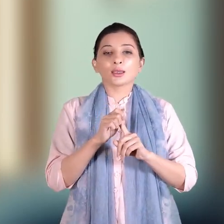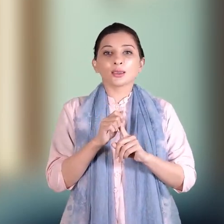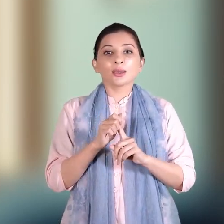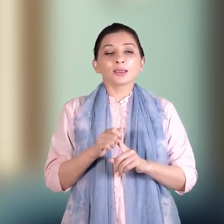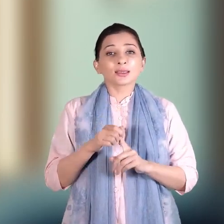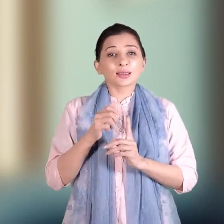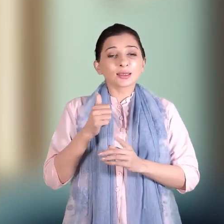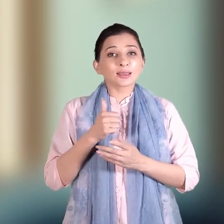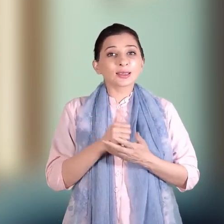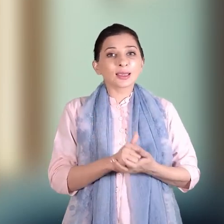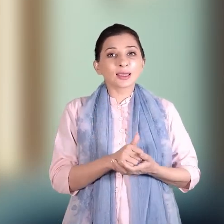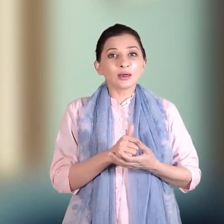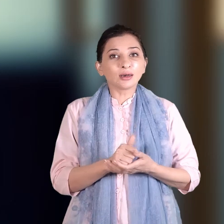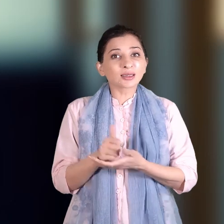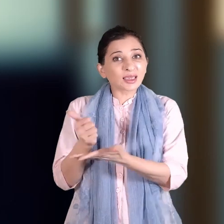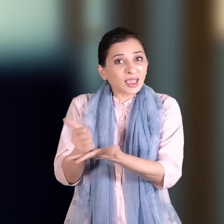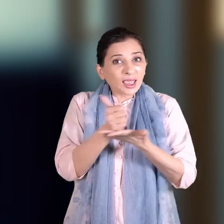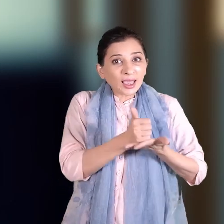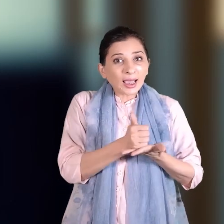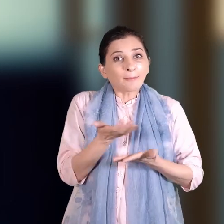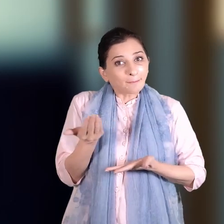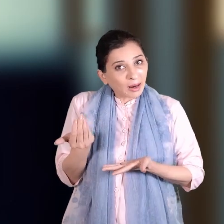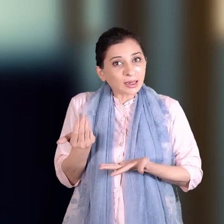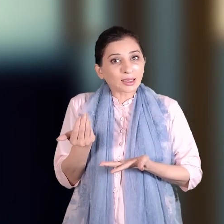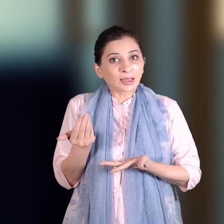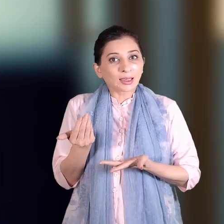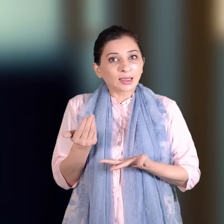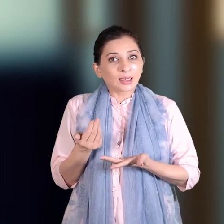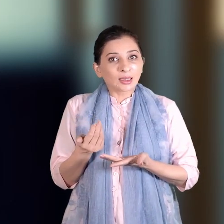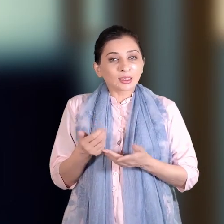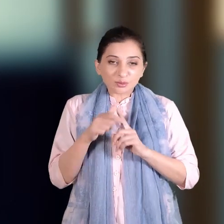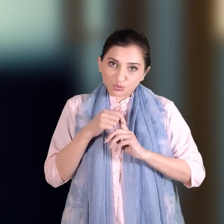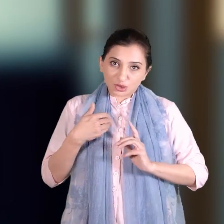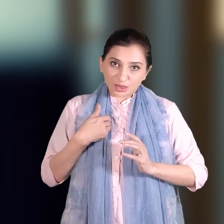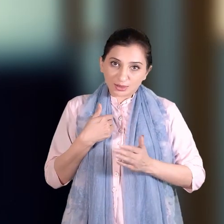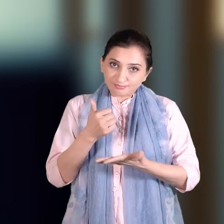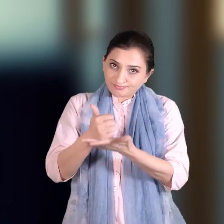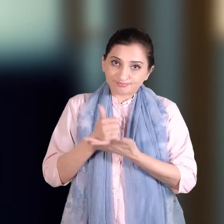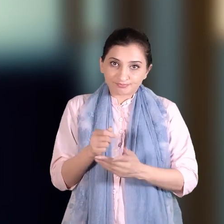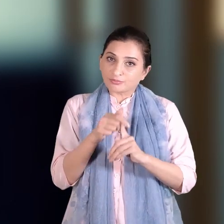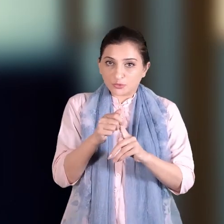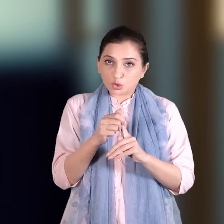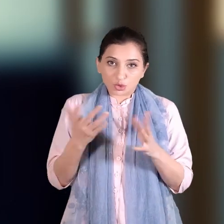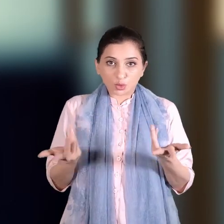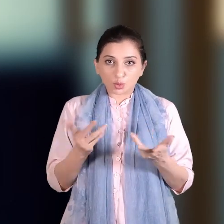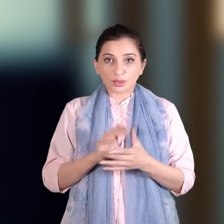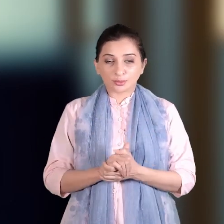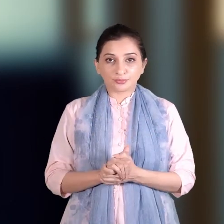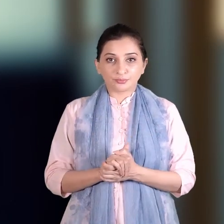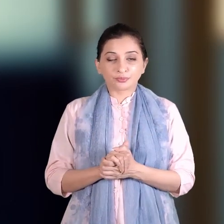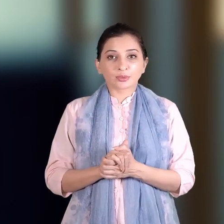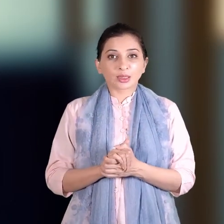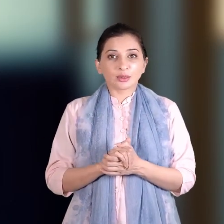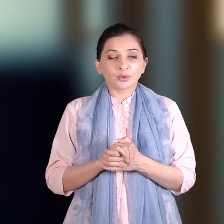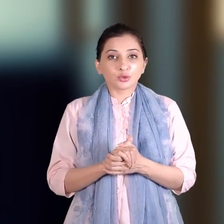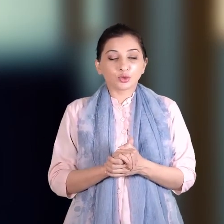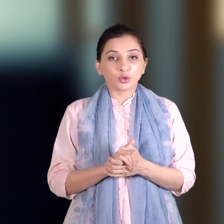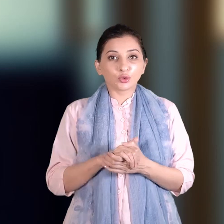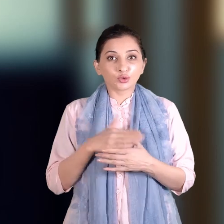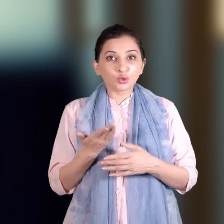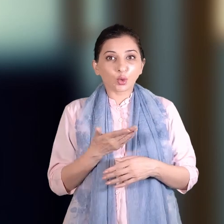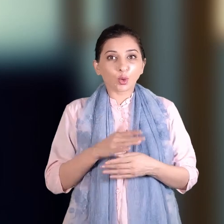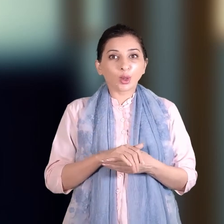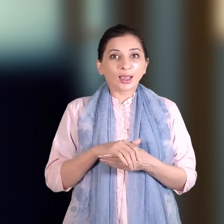important to ask for help. It's also important to understand that people around young